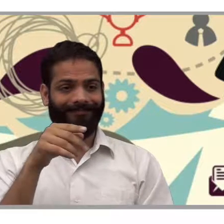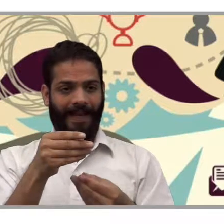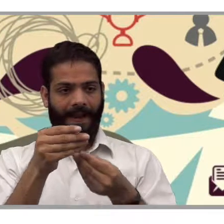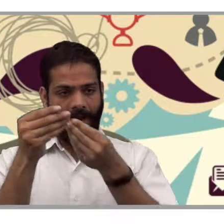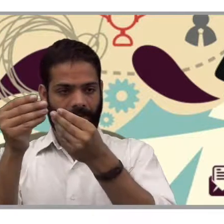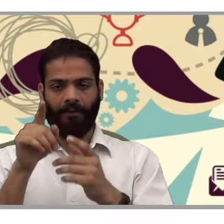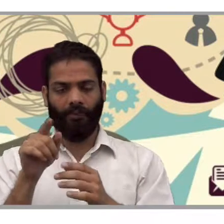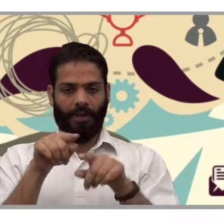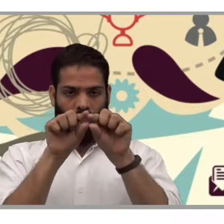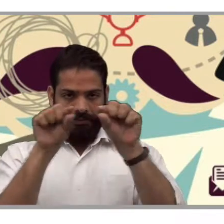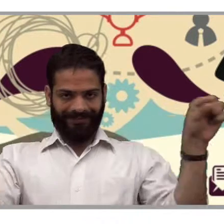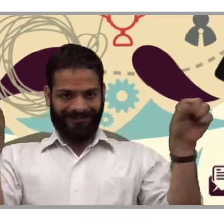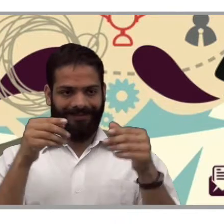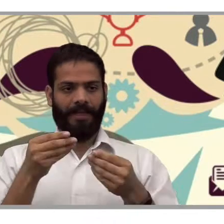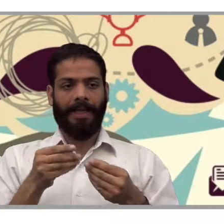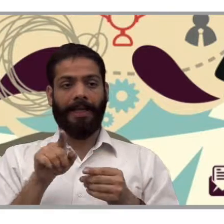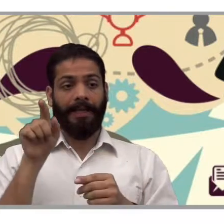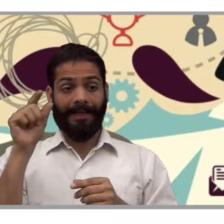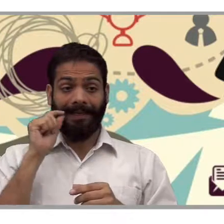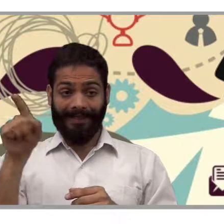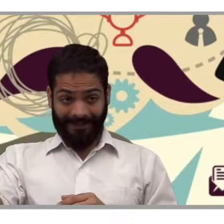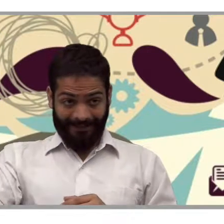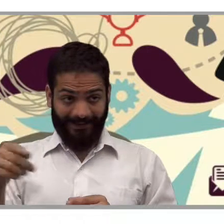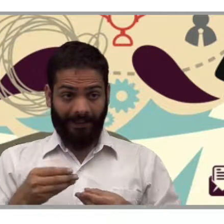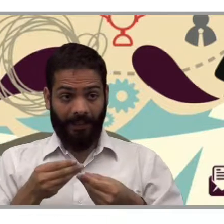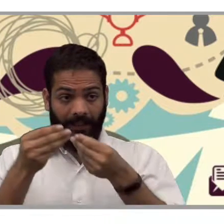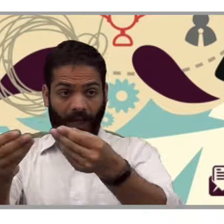Or, I gave him a bag and a book.